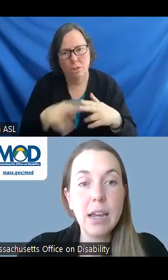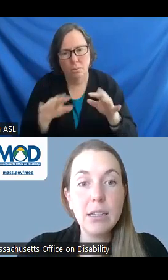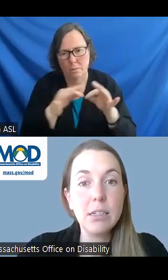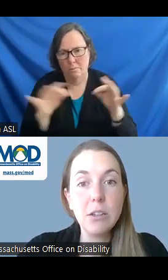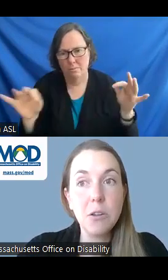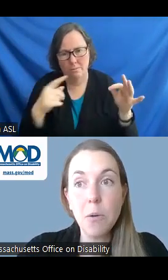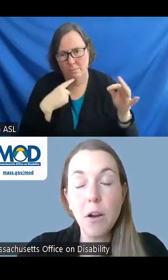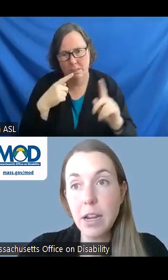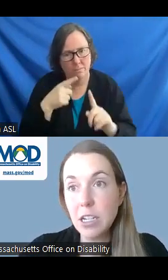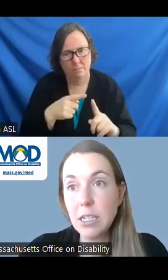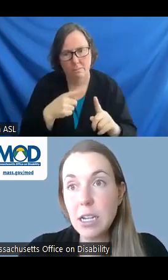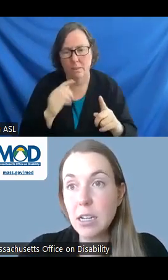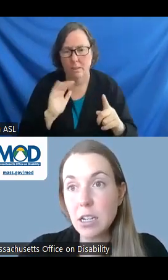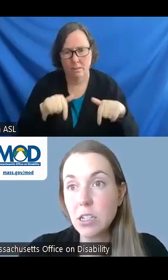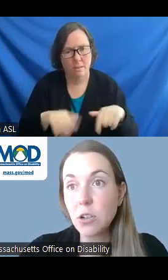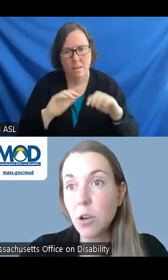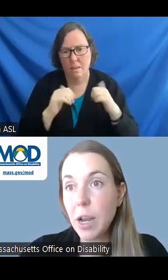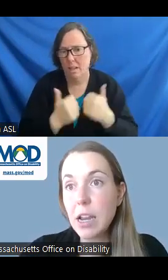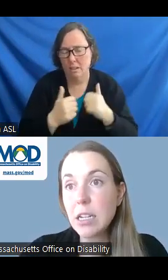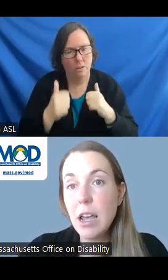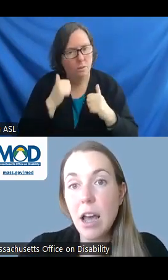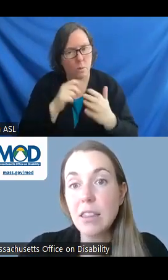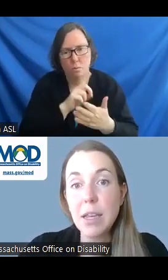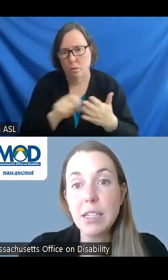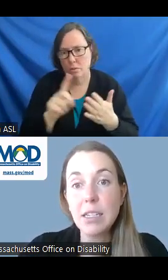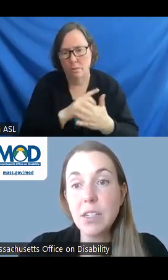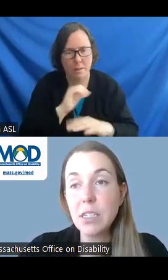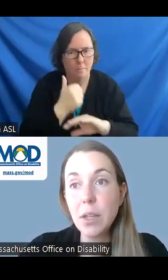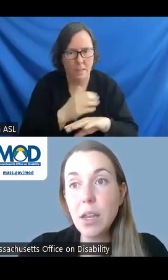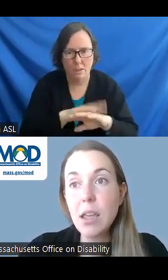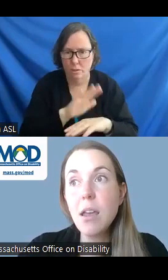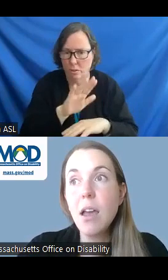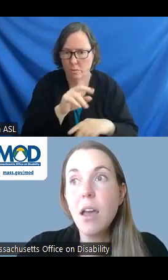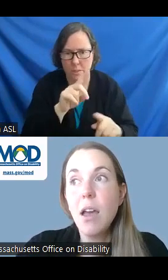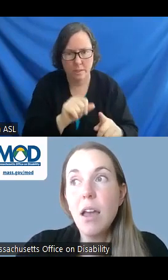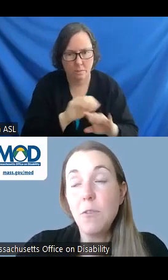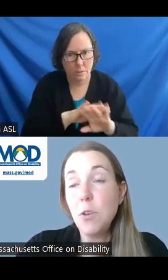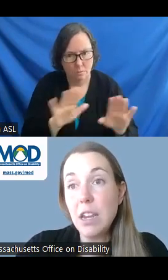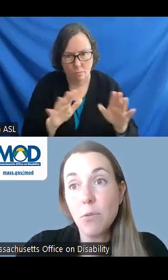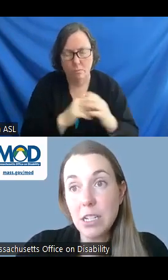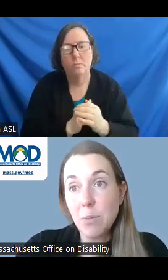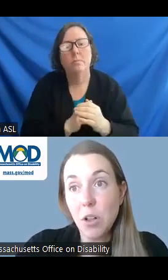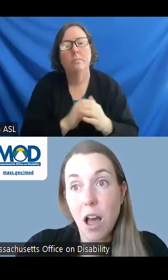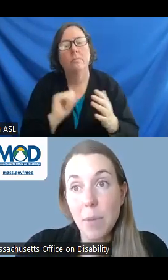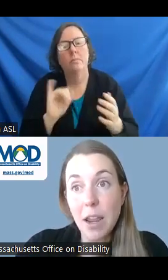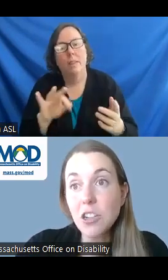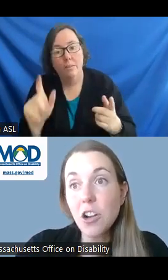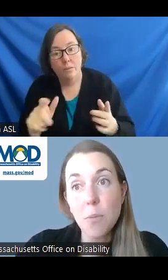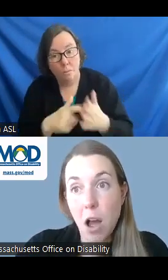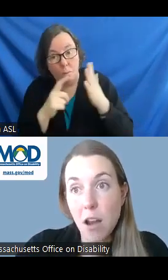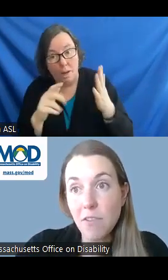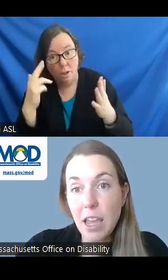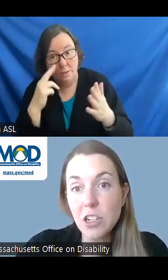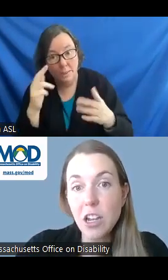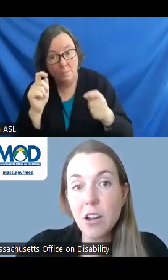basically says, our agency doesn't discriminate on the basis of disability. If you need a reasonable accommodation